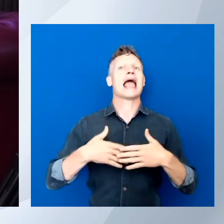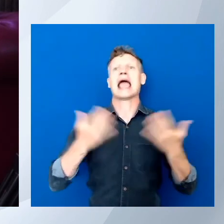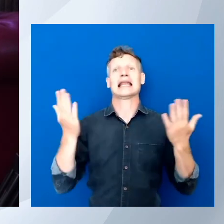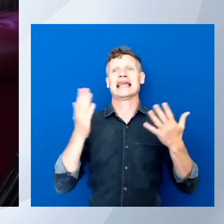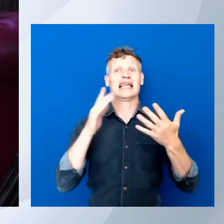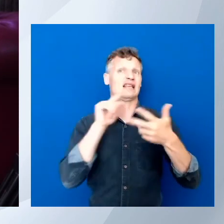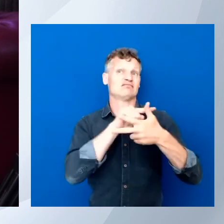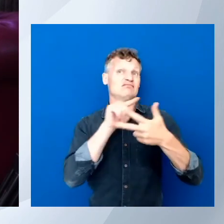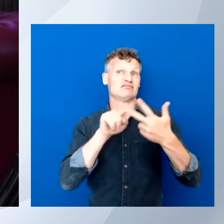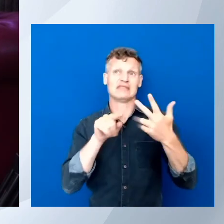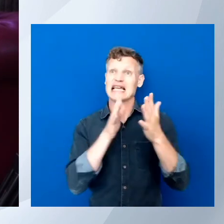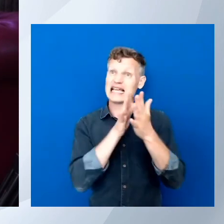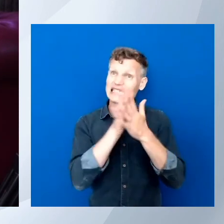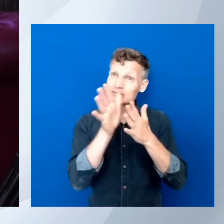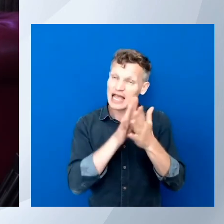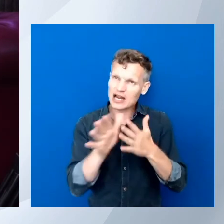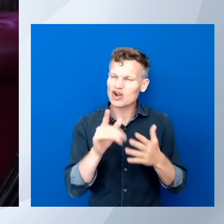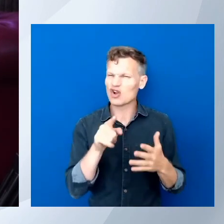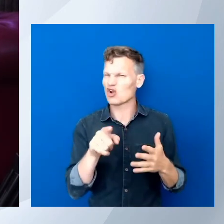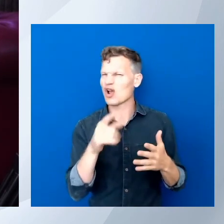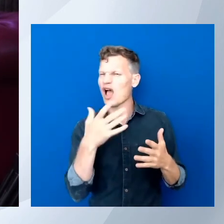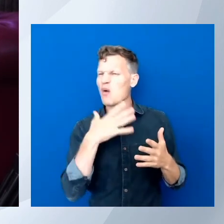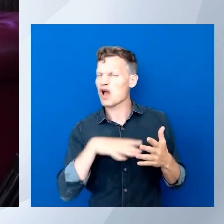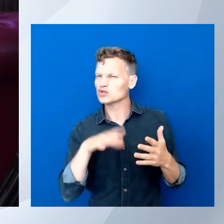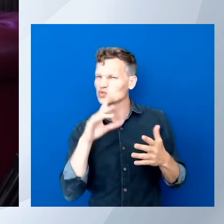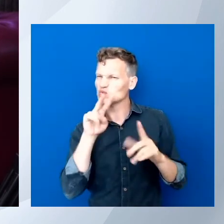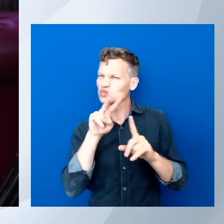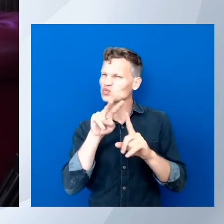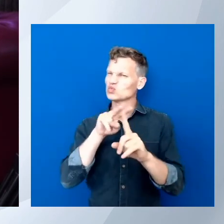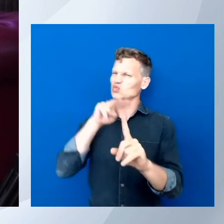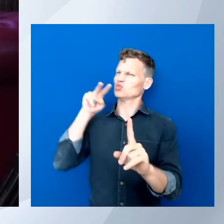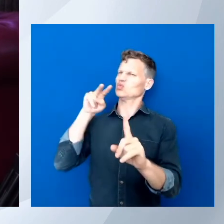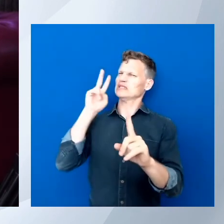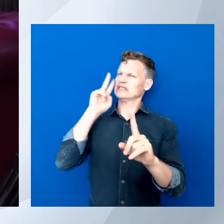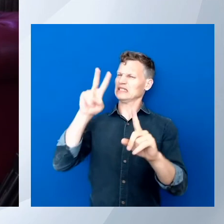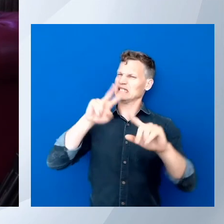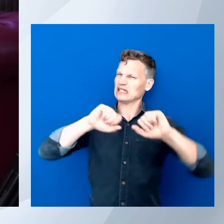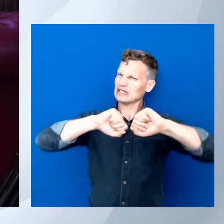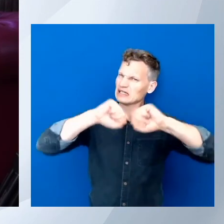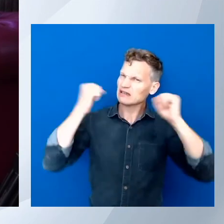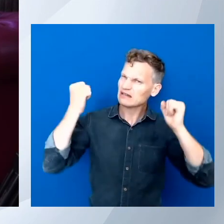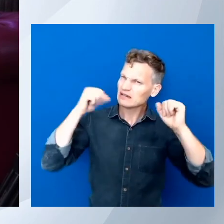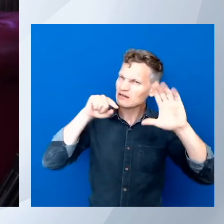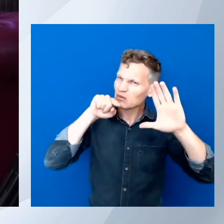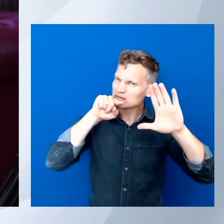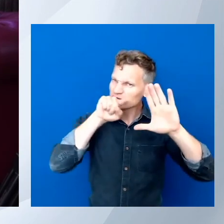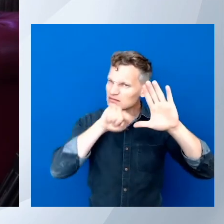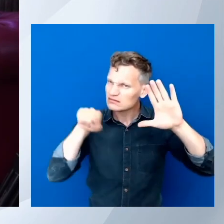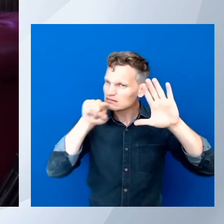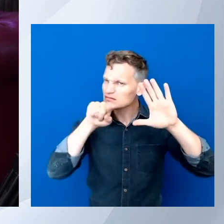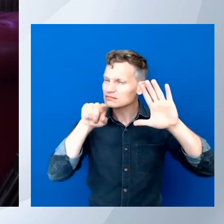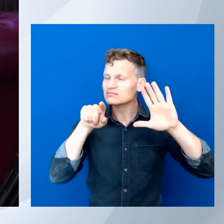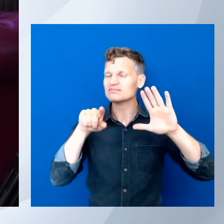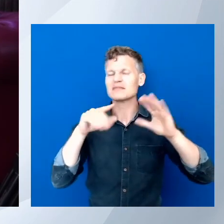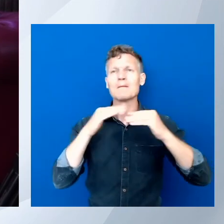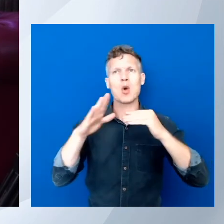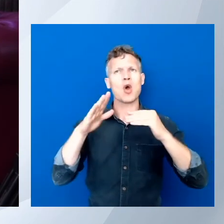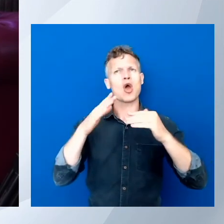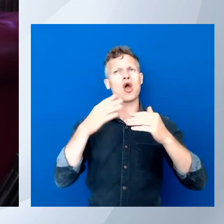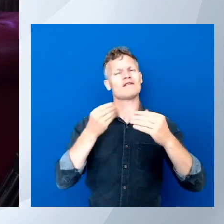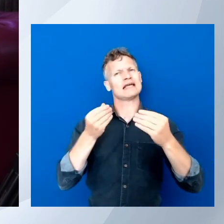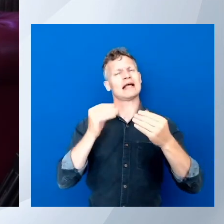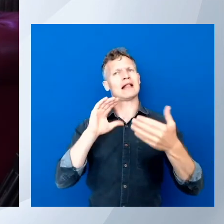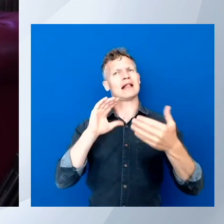what's actually happening on the inside. So that's pretty cool. Yeah. So you can trust the model a bit more. Yeah. Yeah, only a tiny bit